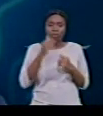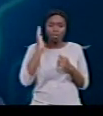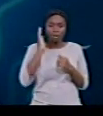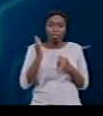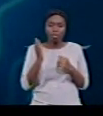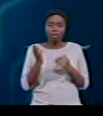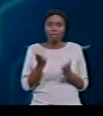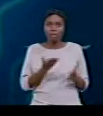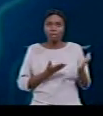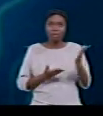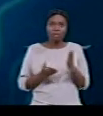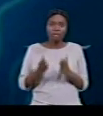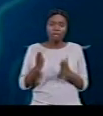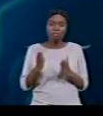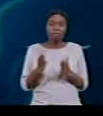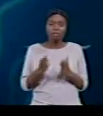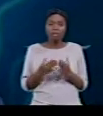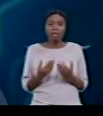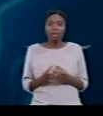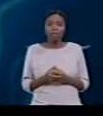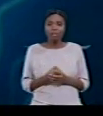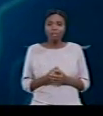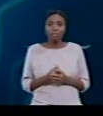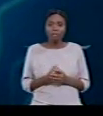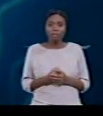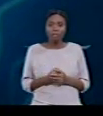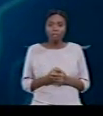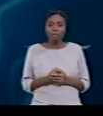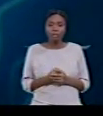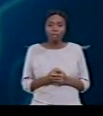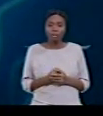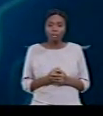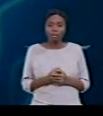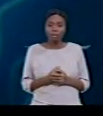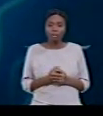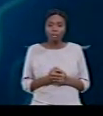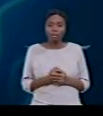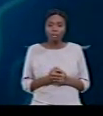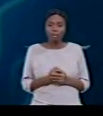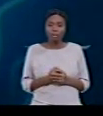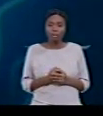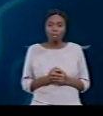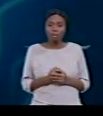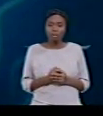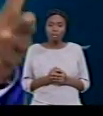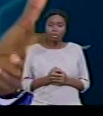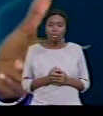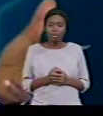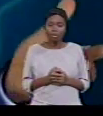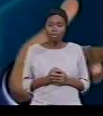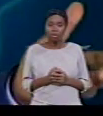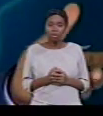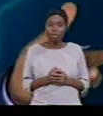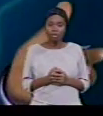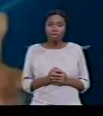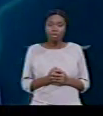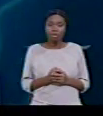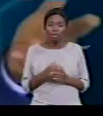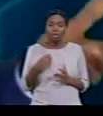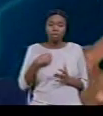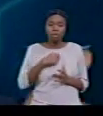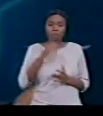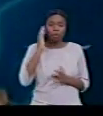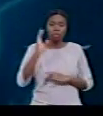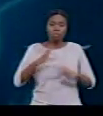of the kingdom. You will do what is right in the office, in